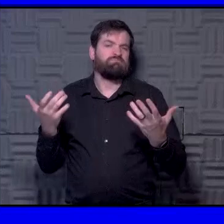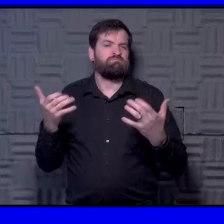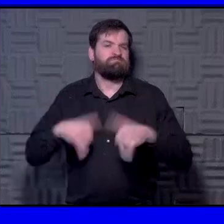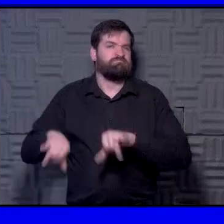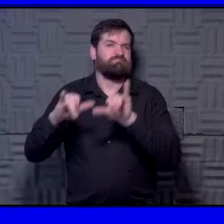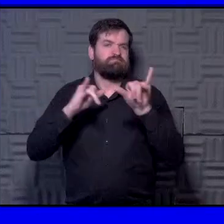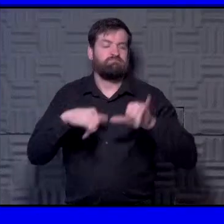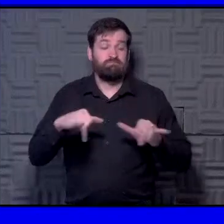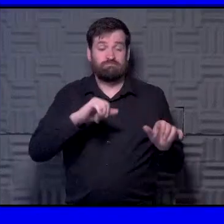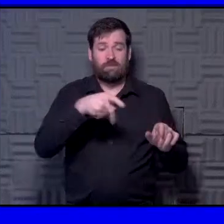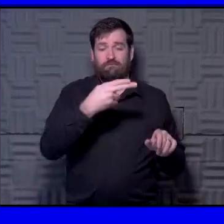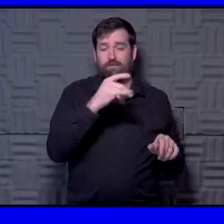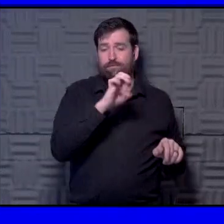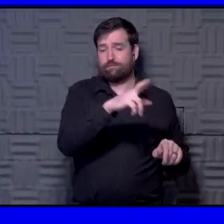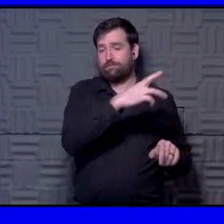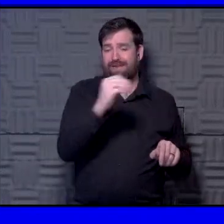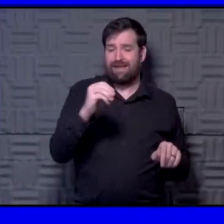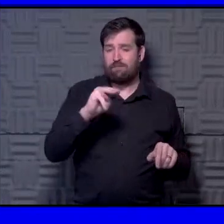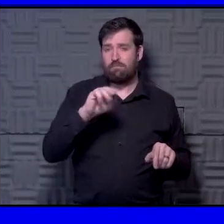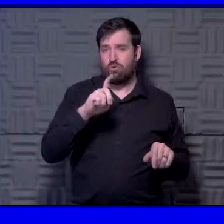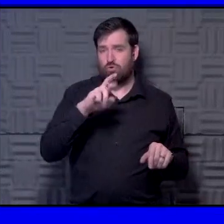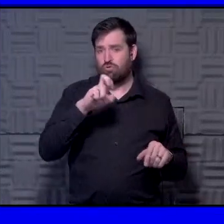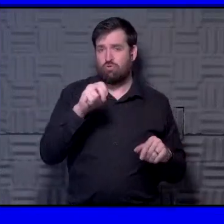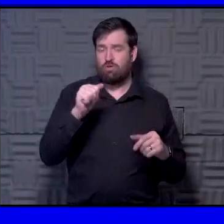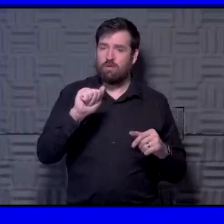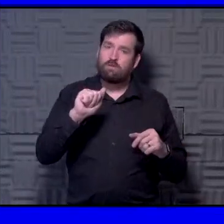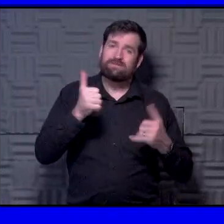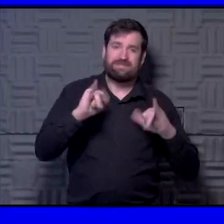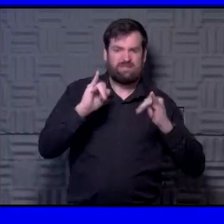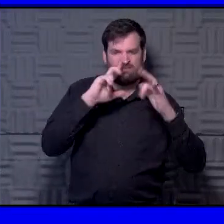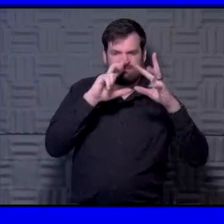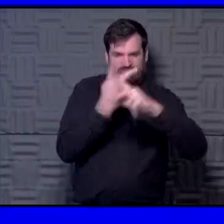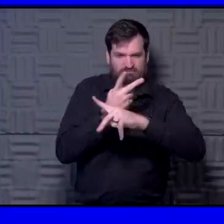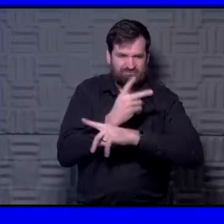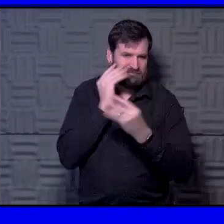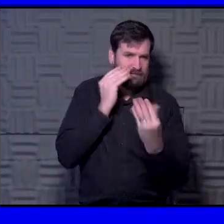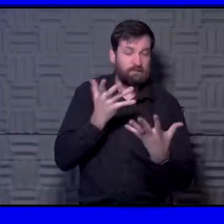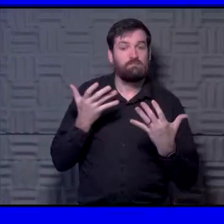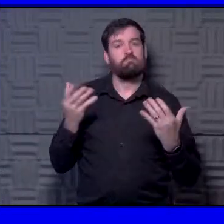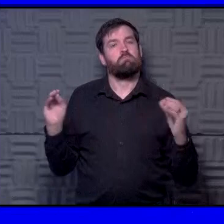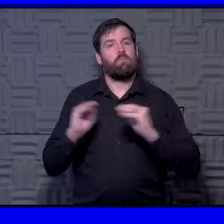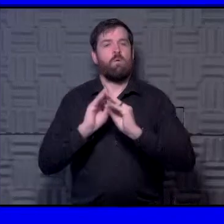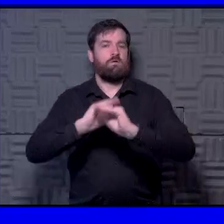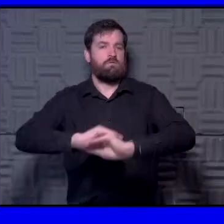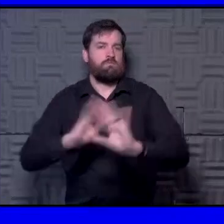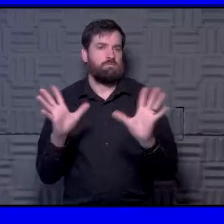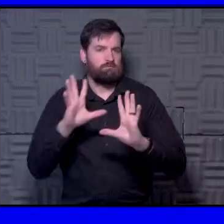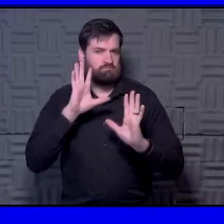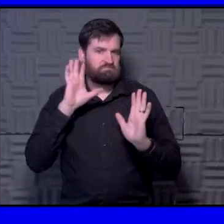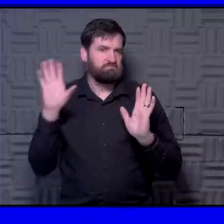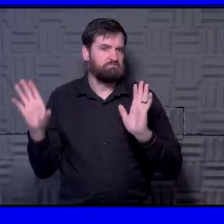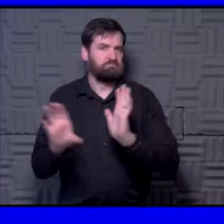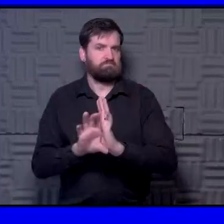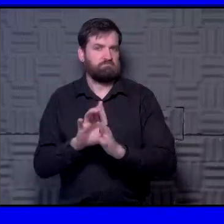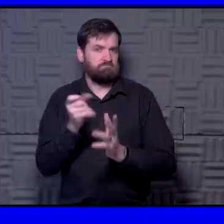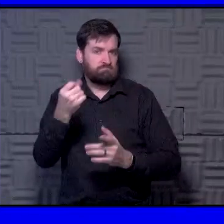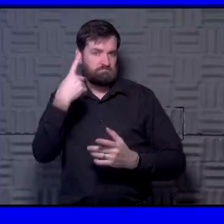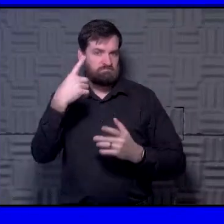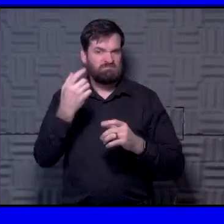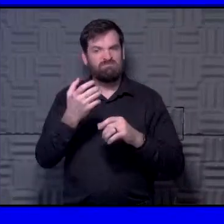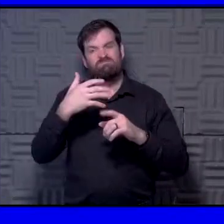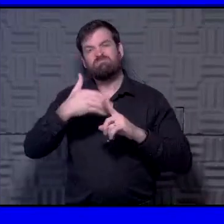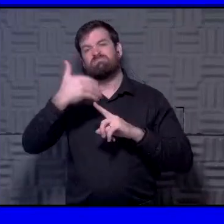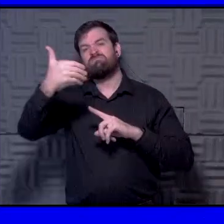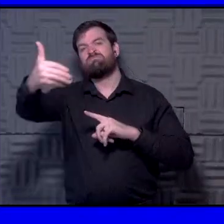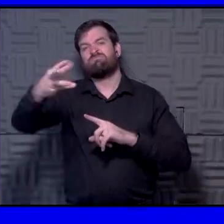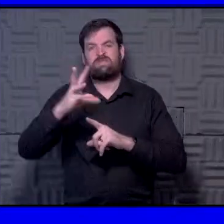Moderna, everybody is still collecting data to really get the best numbers. And we'll have a much clearer picture probably 6 months from now, at